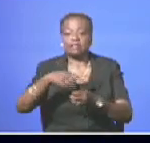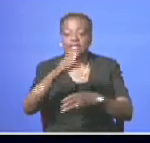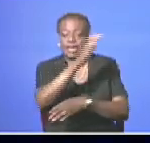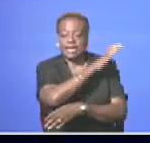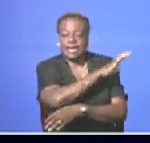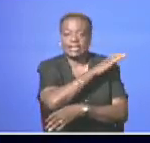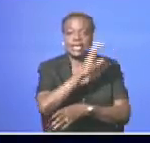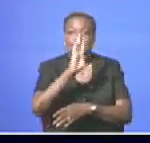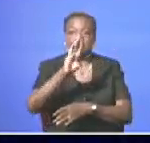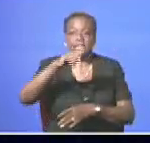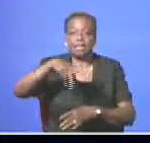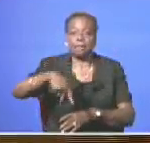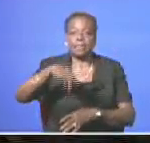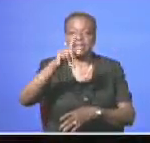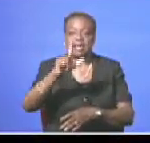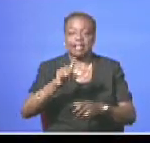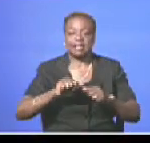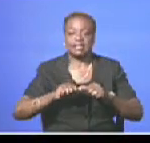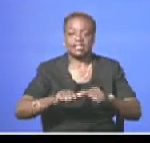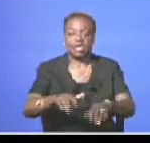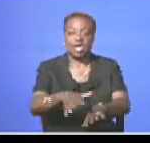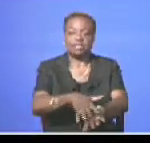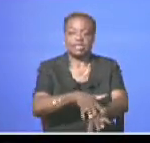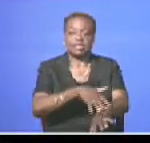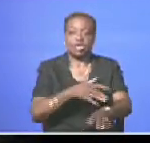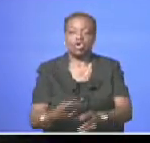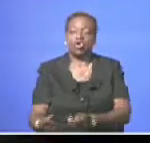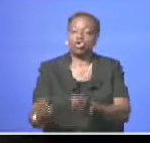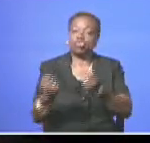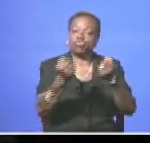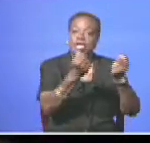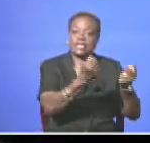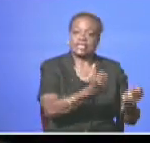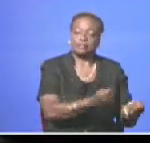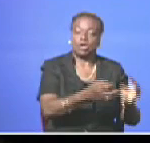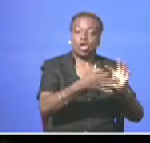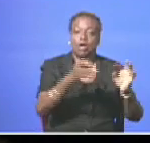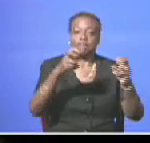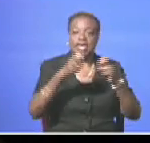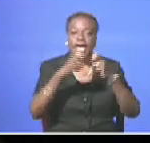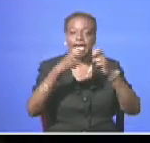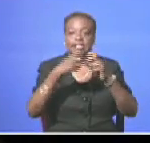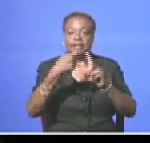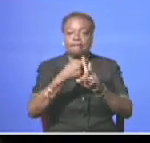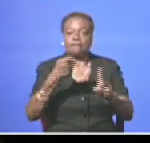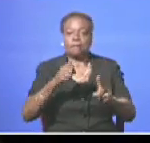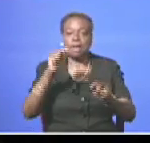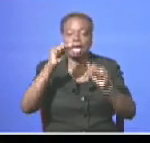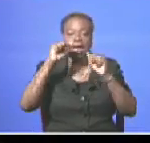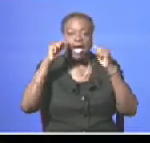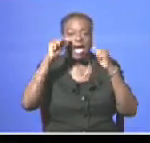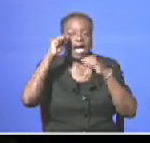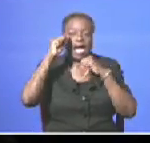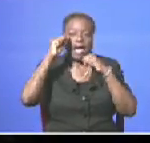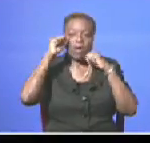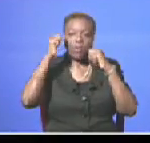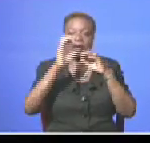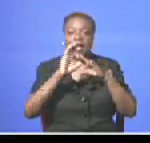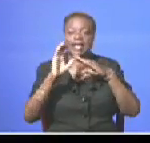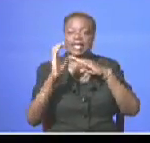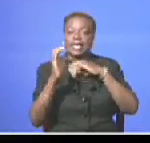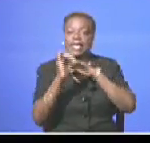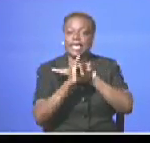B.P.L. continued the slow, tedious transport of its new Wärtsilä engines from Arawak Key to its Clifton Pier station